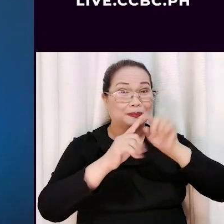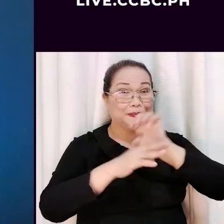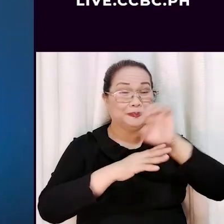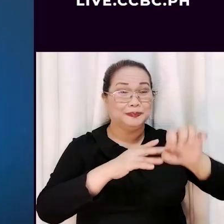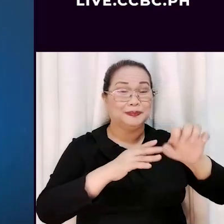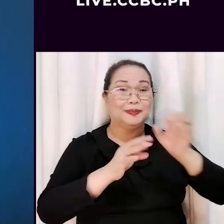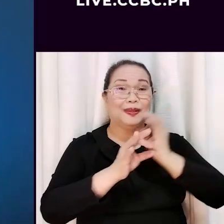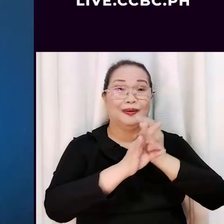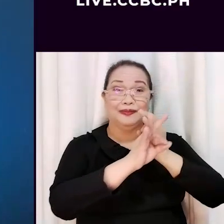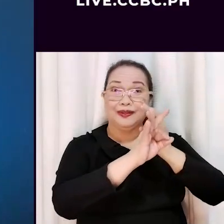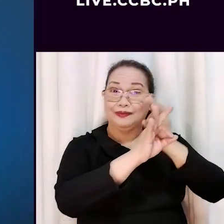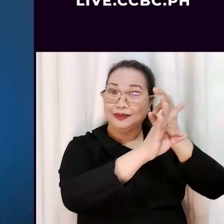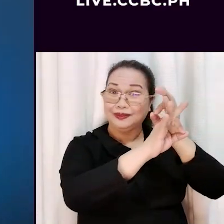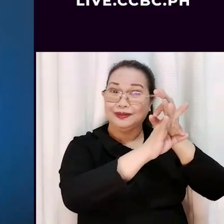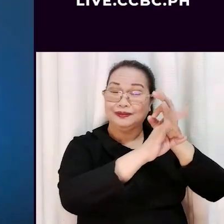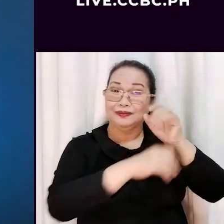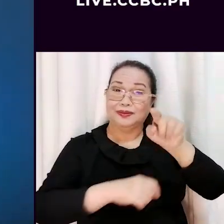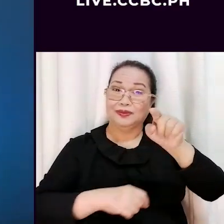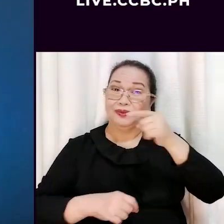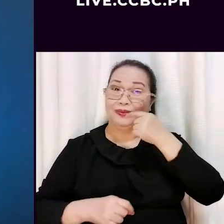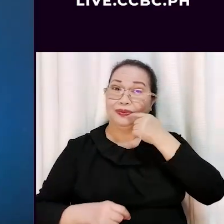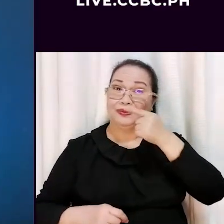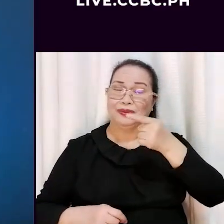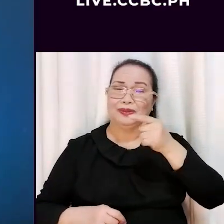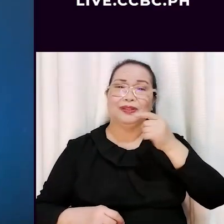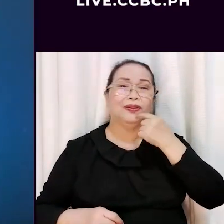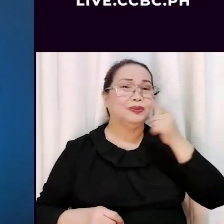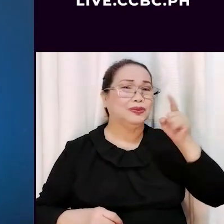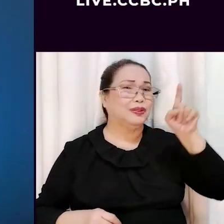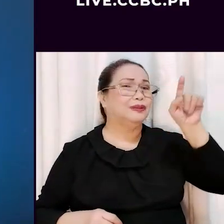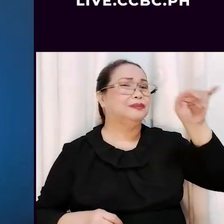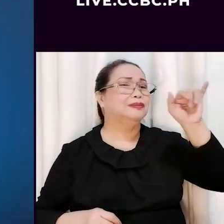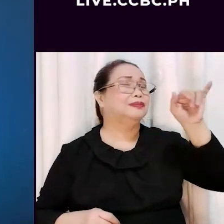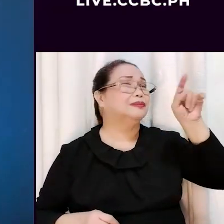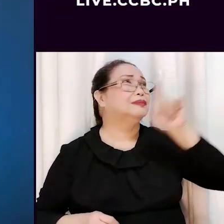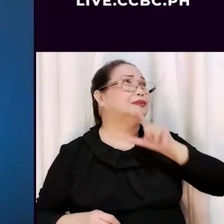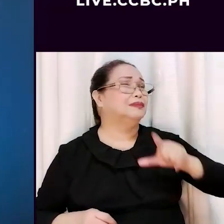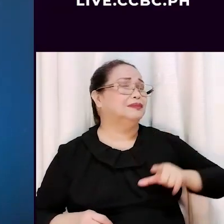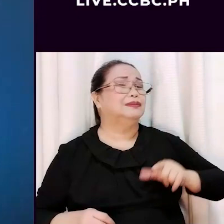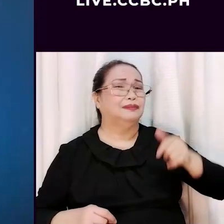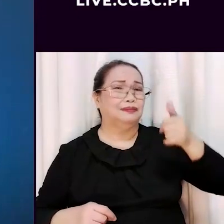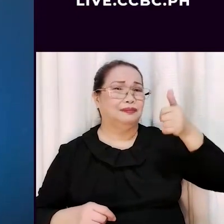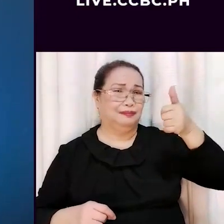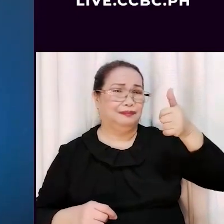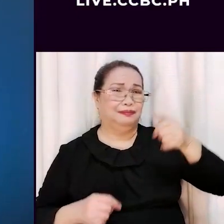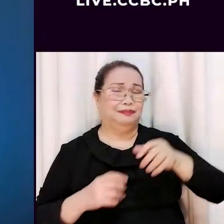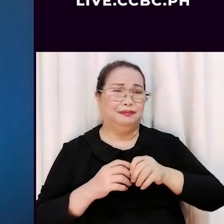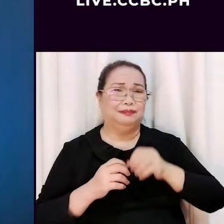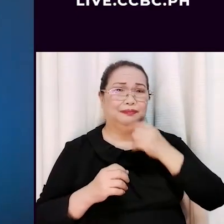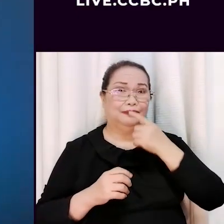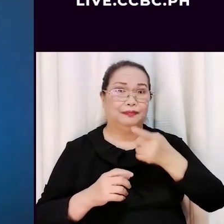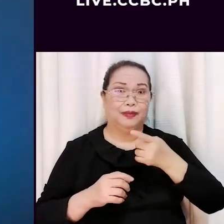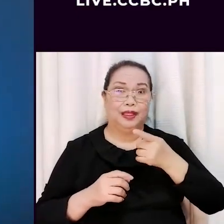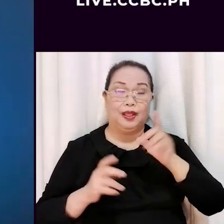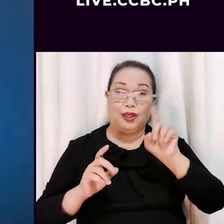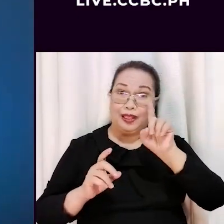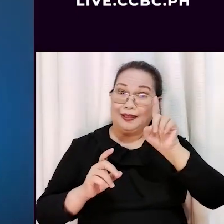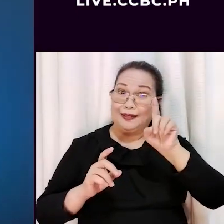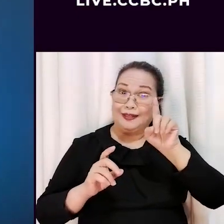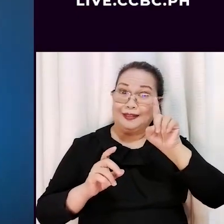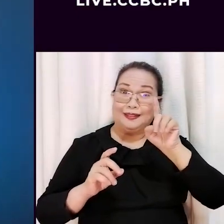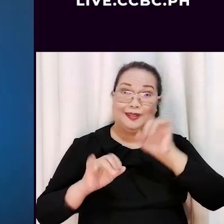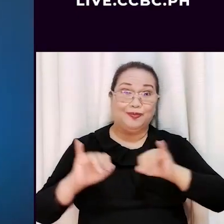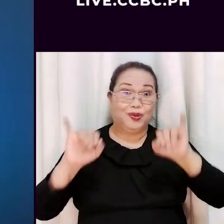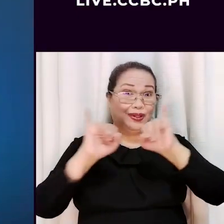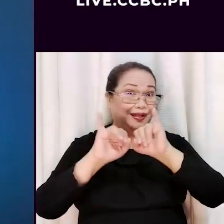need to be able to say, yes, Lord. Here's the key, mga kapatid, ha?